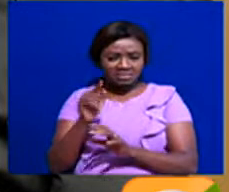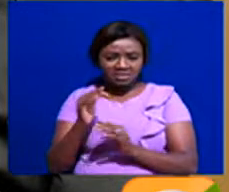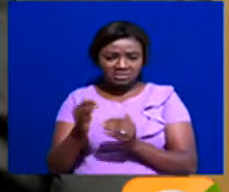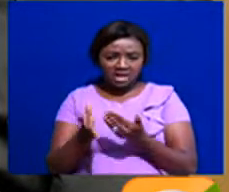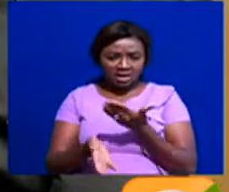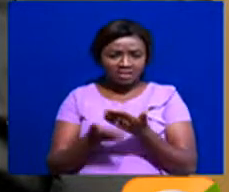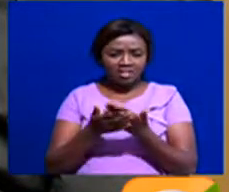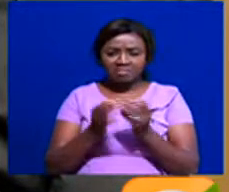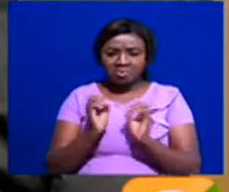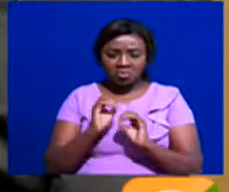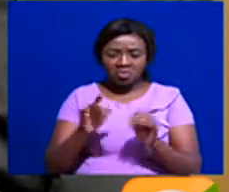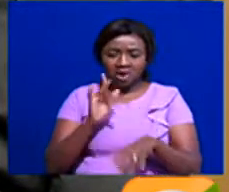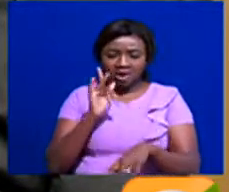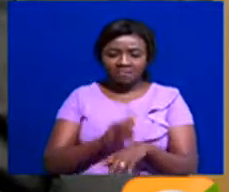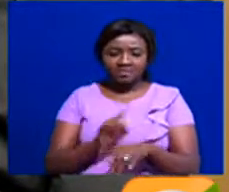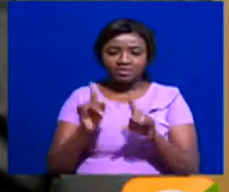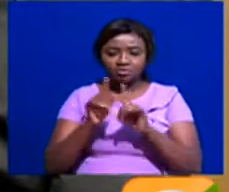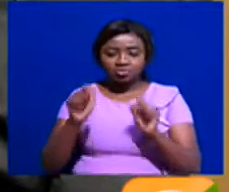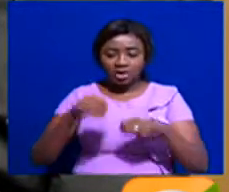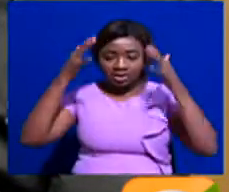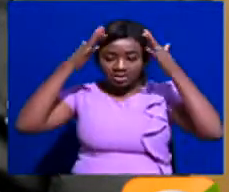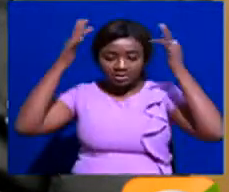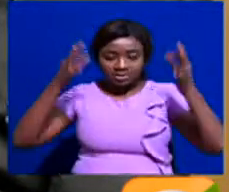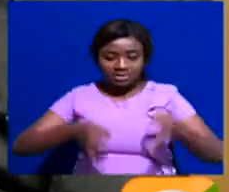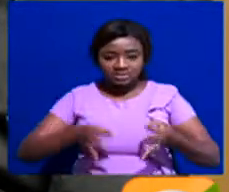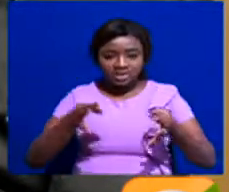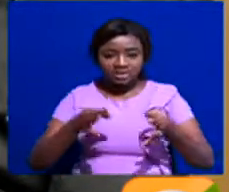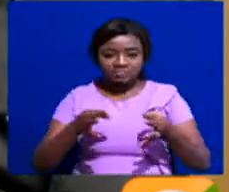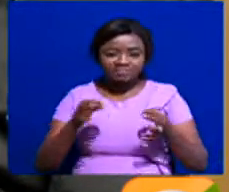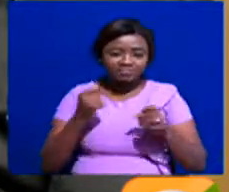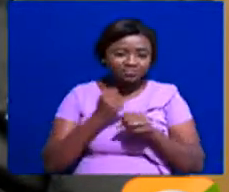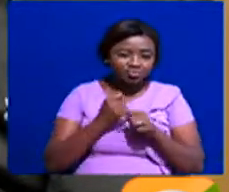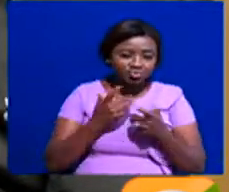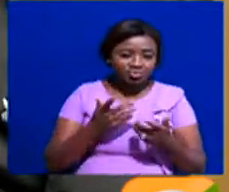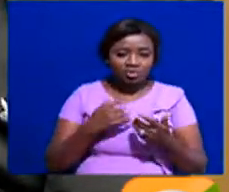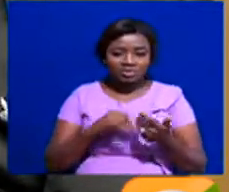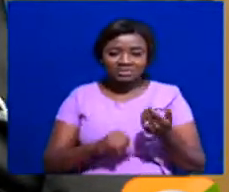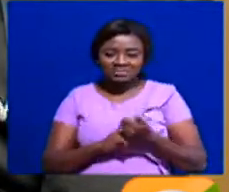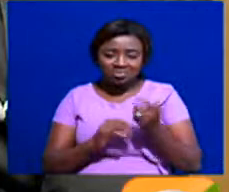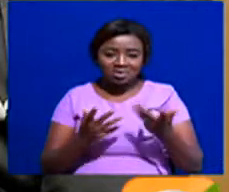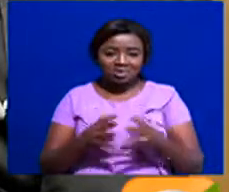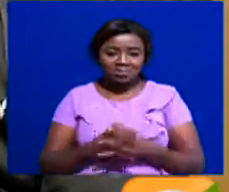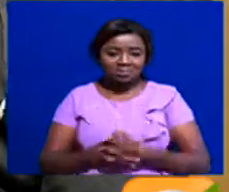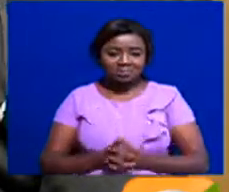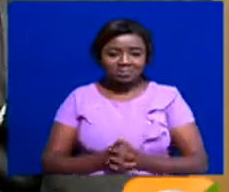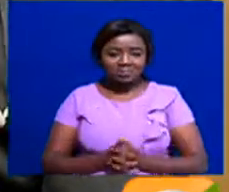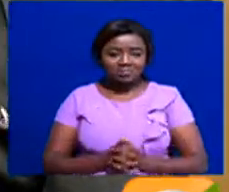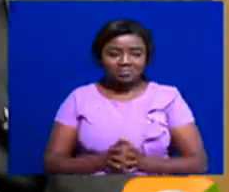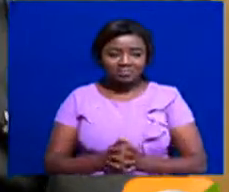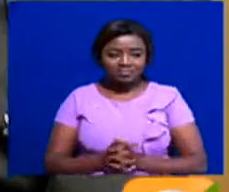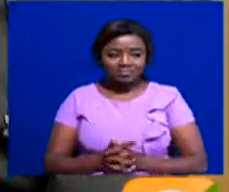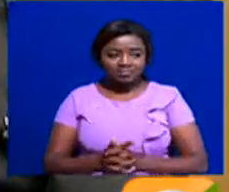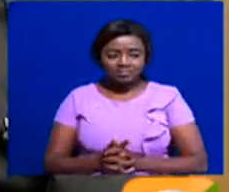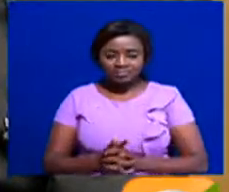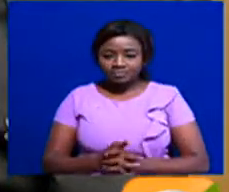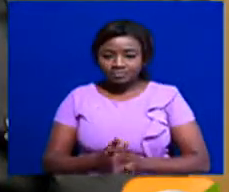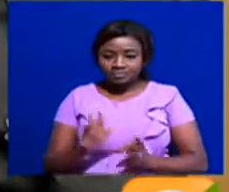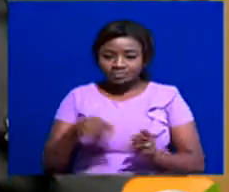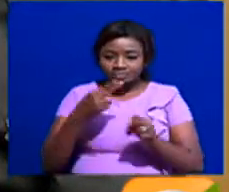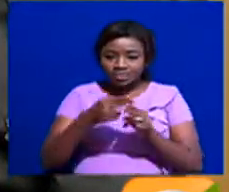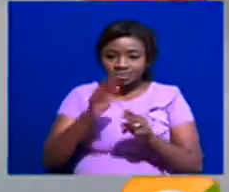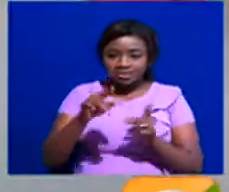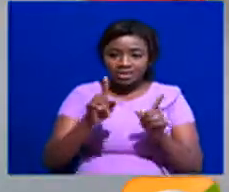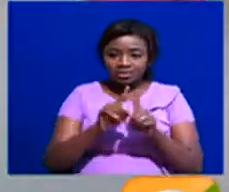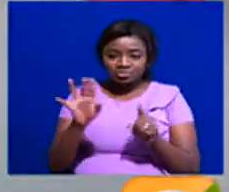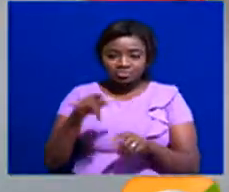and can decide what to do. Okay. You can pass the microphone to her and start with your name, please, and tell us whether this message